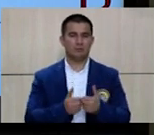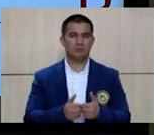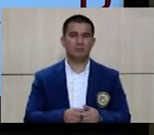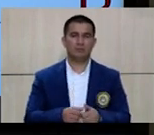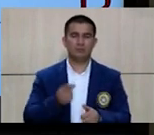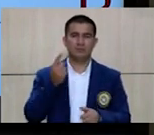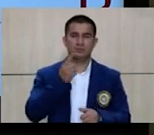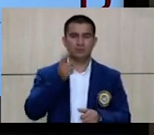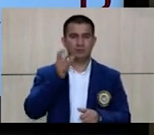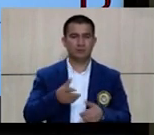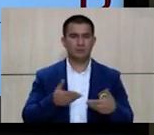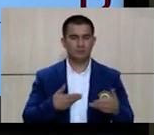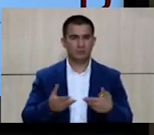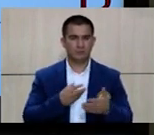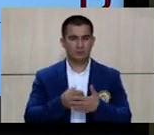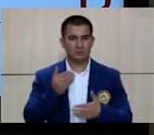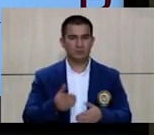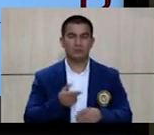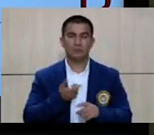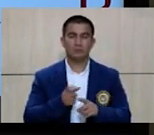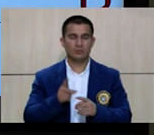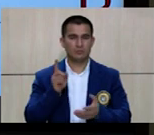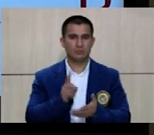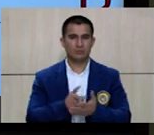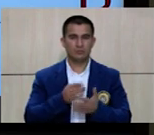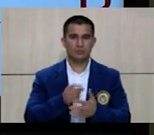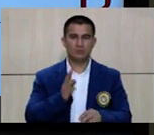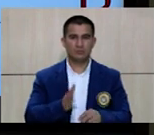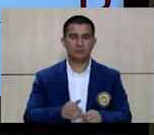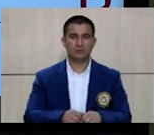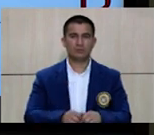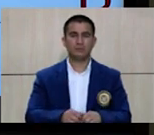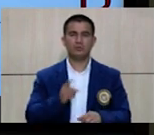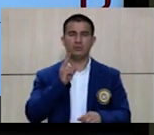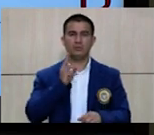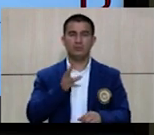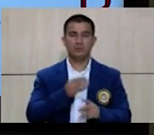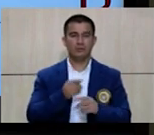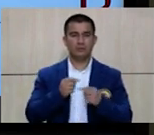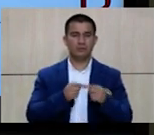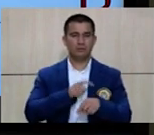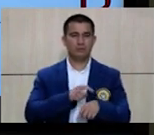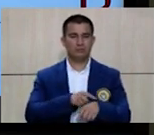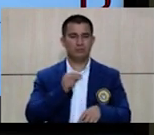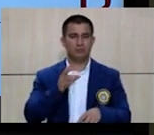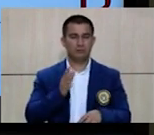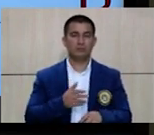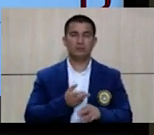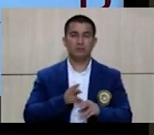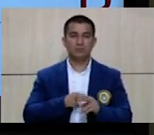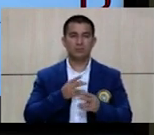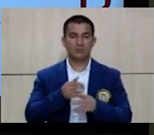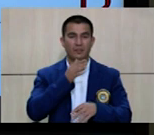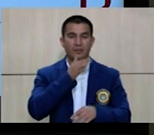unda birinchi piyodaning tezligi albatta x plus 1 km soat bo'ladi. Endi vaqtni topishimiz